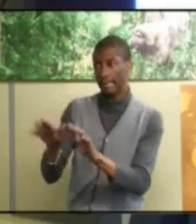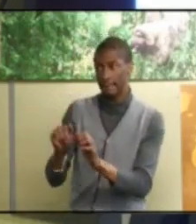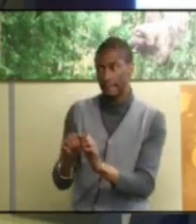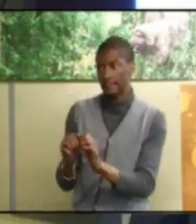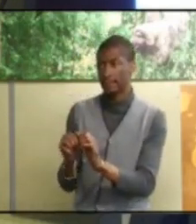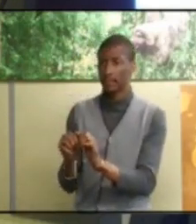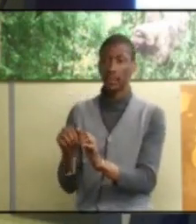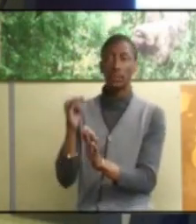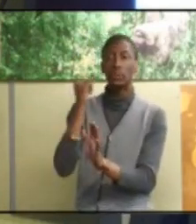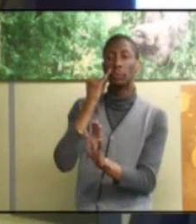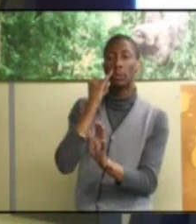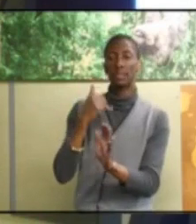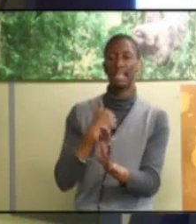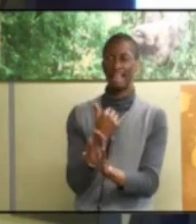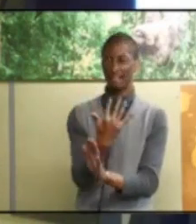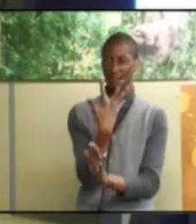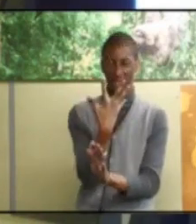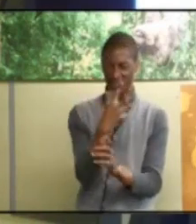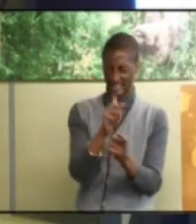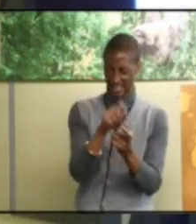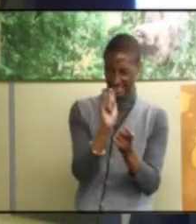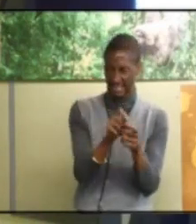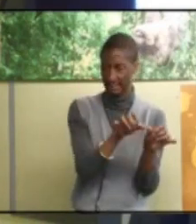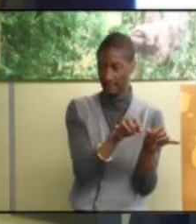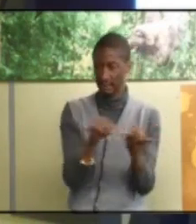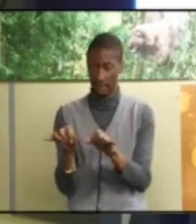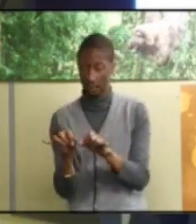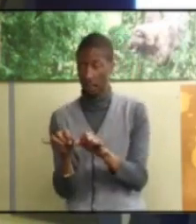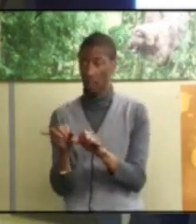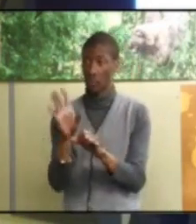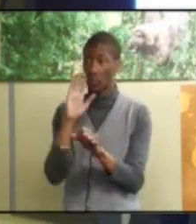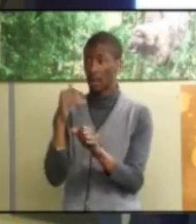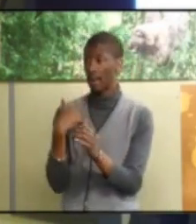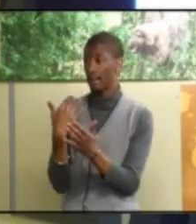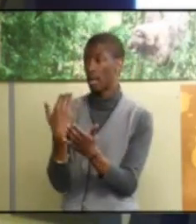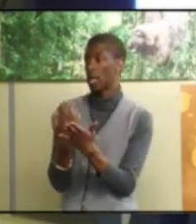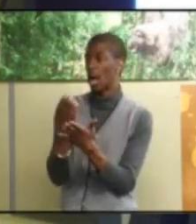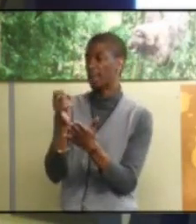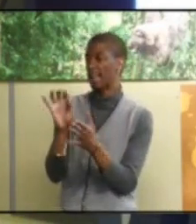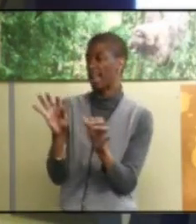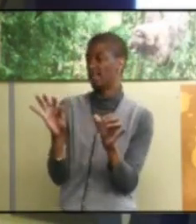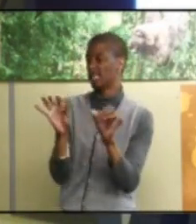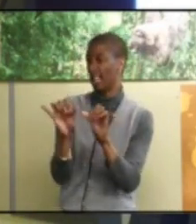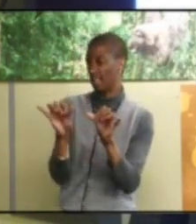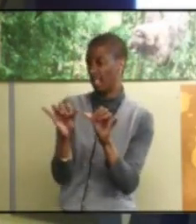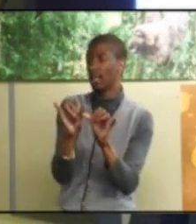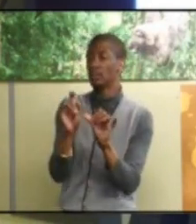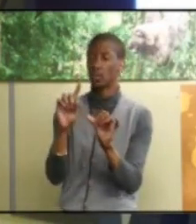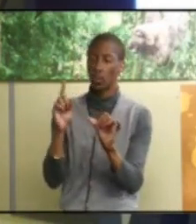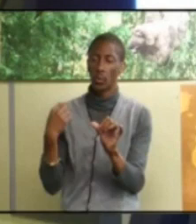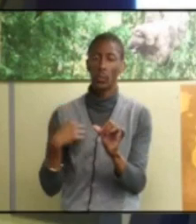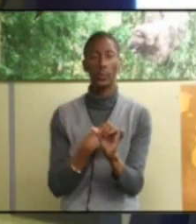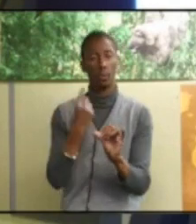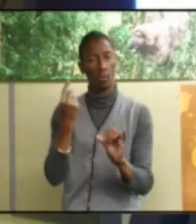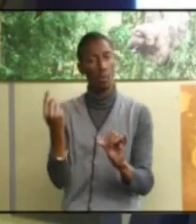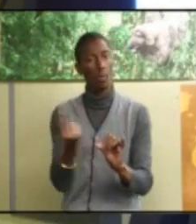let's say we had 5 exactly the same. Would we get an economy of scale? So we're always trying to